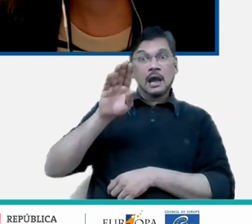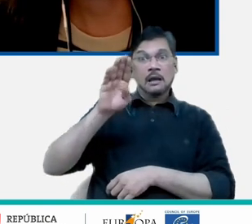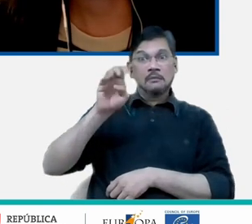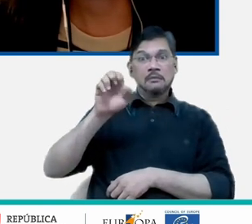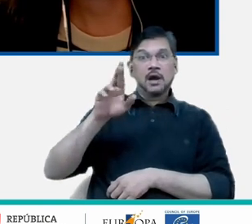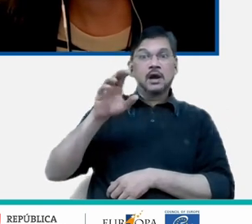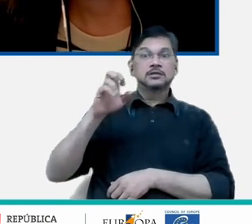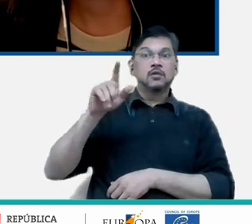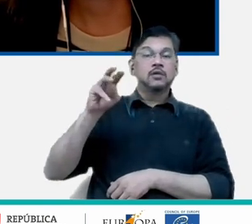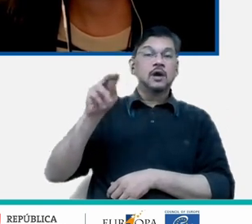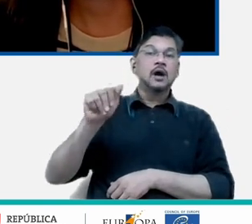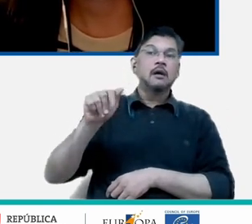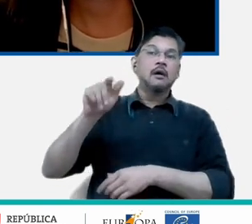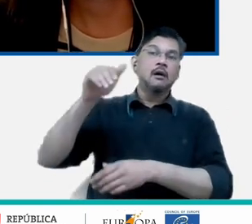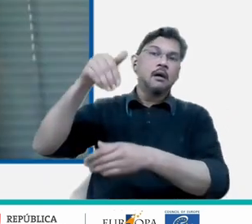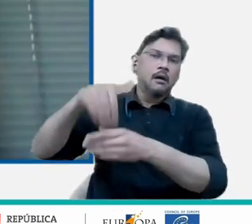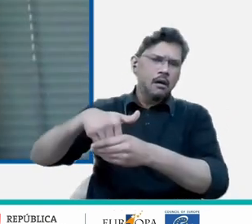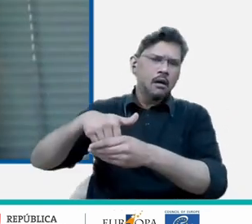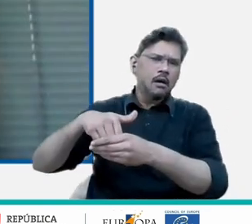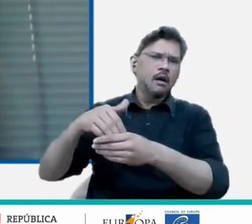of the government?